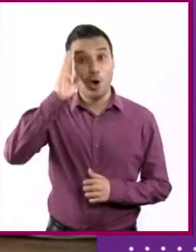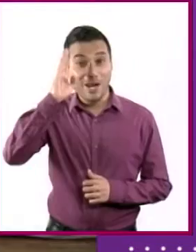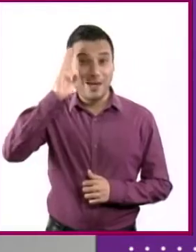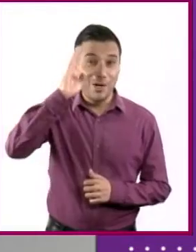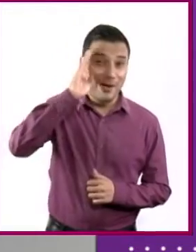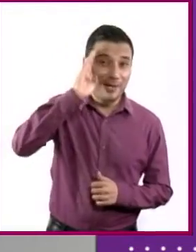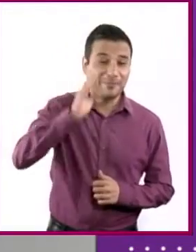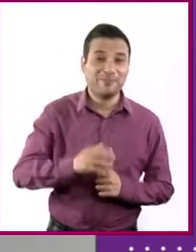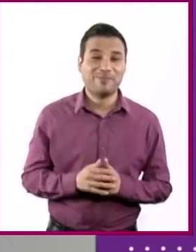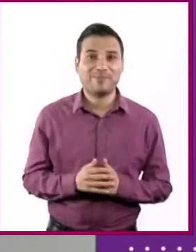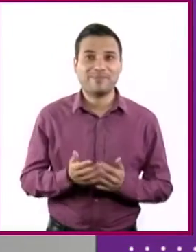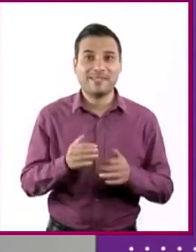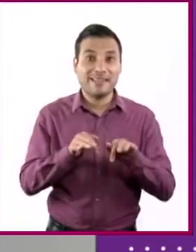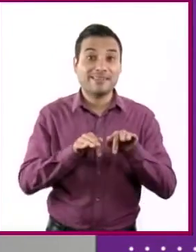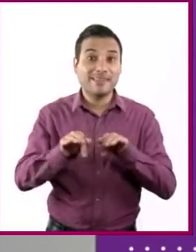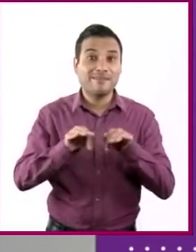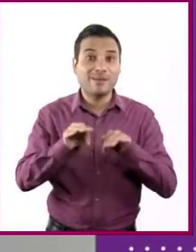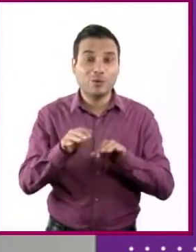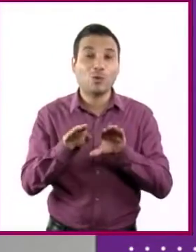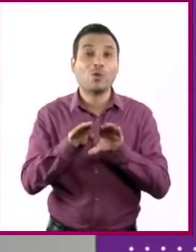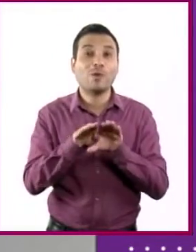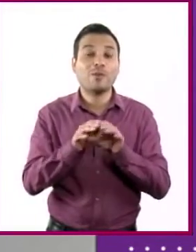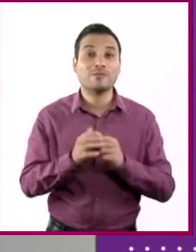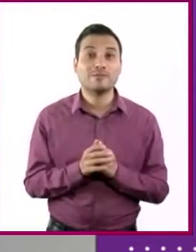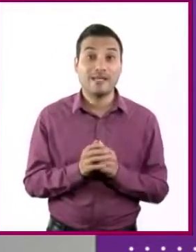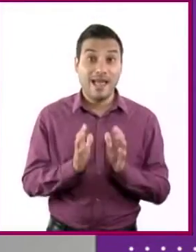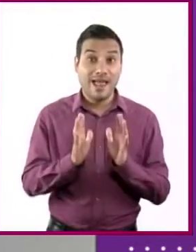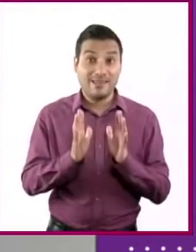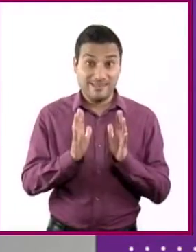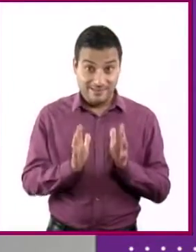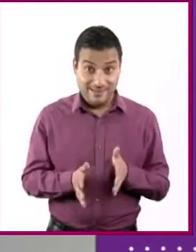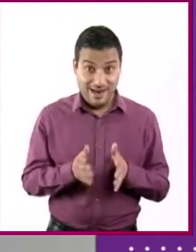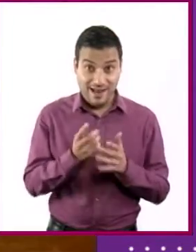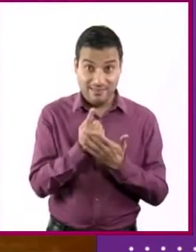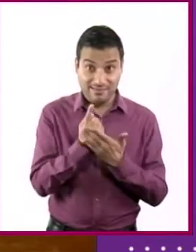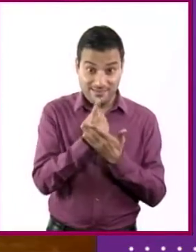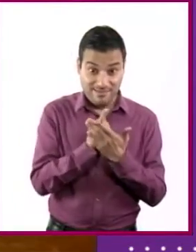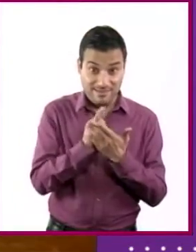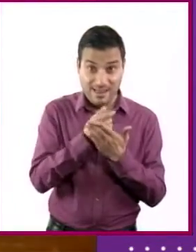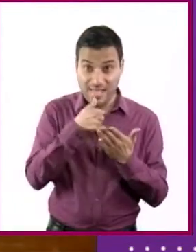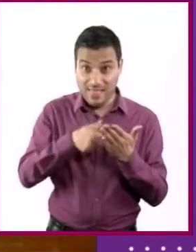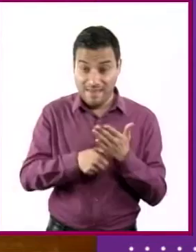Hello! How was work today, Antonio? Could you finish the design for the invitation?